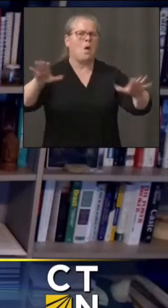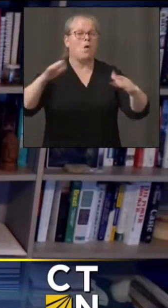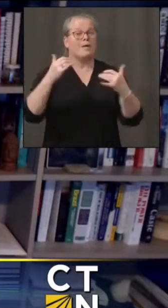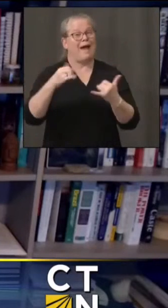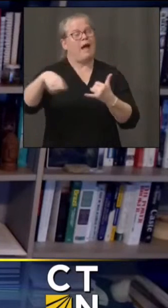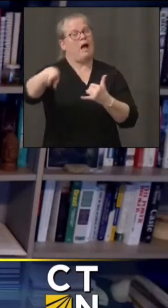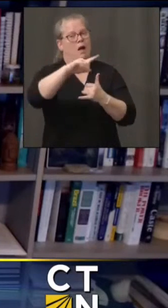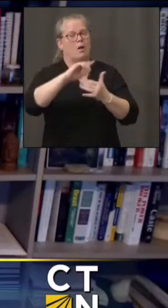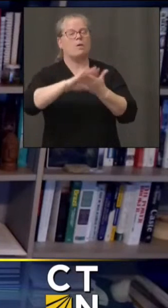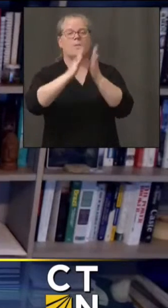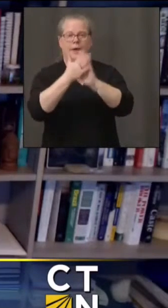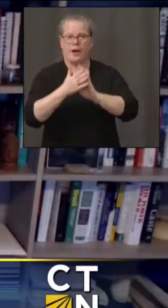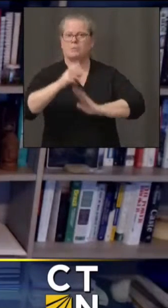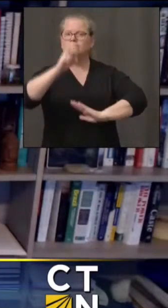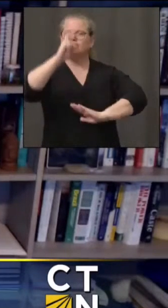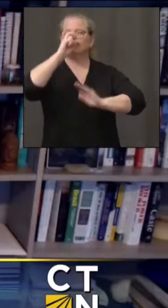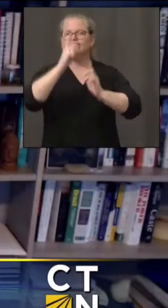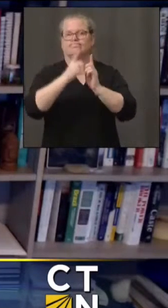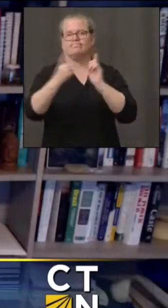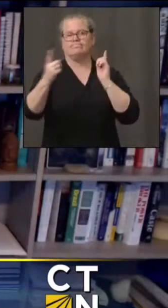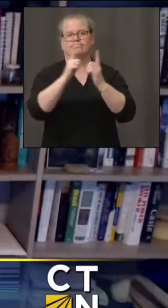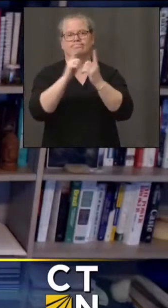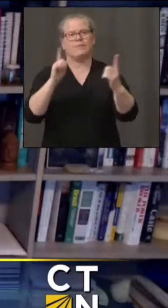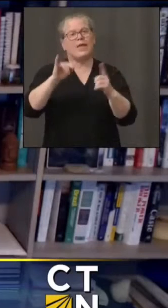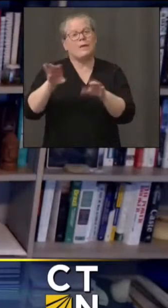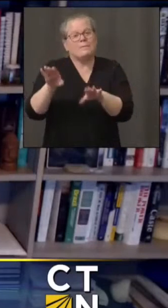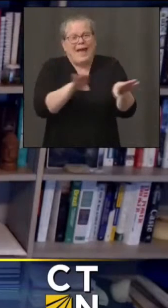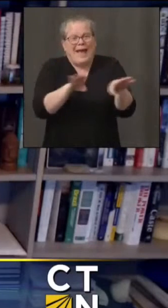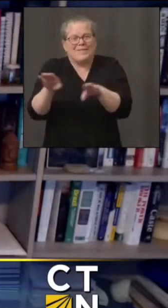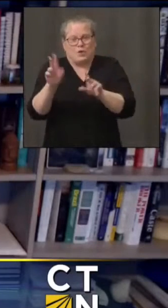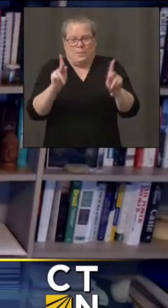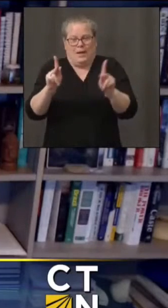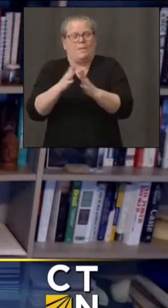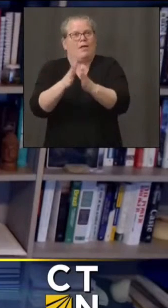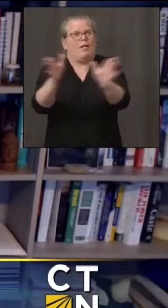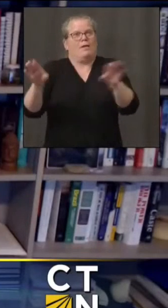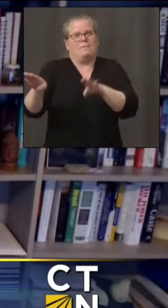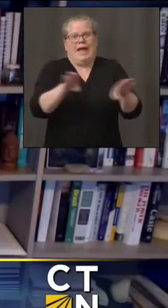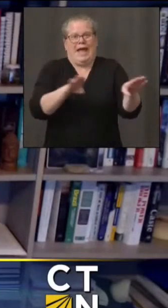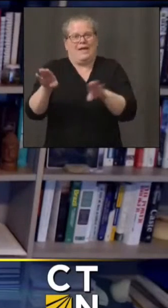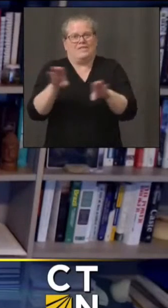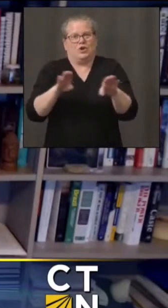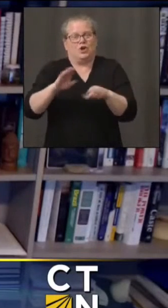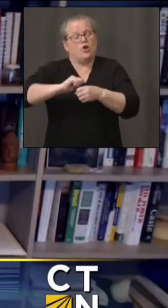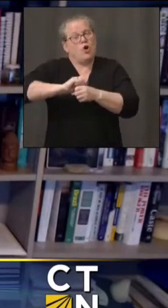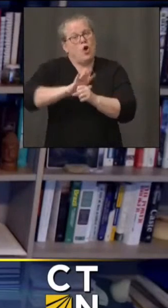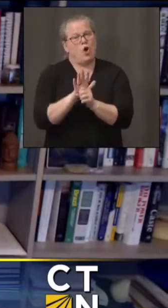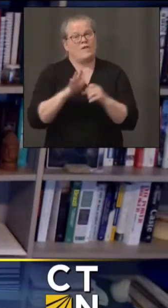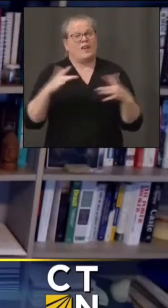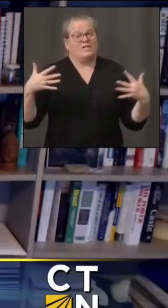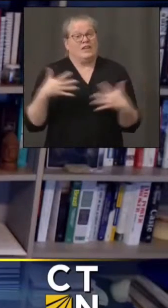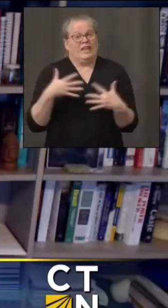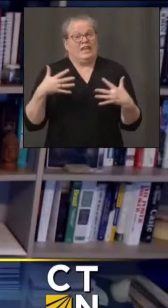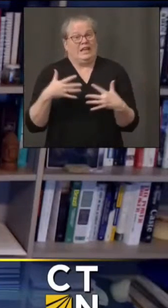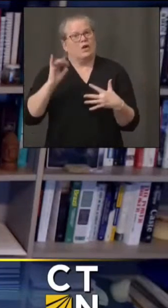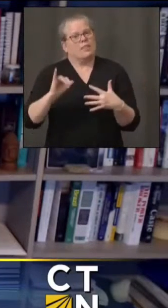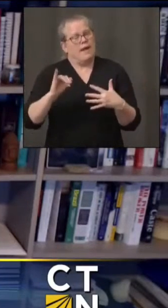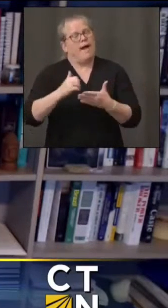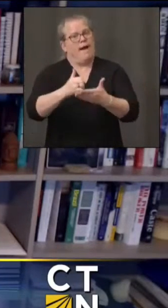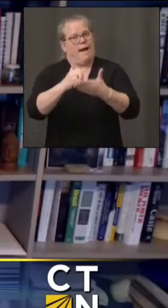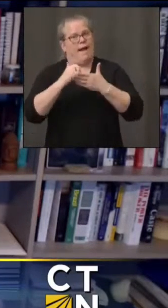effect, that indirect effect of the fear of the COVID, I think, which really goes back to what the governor was saying